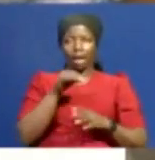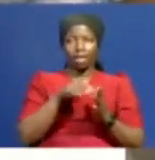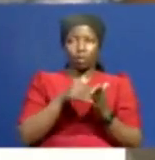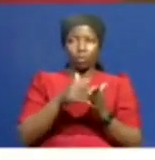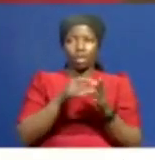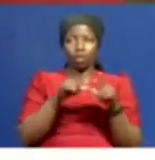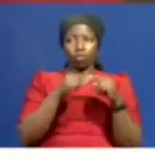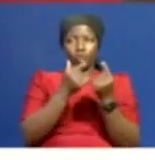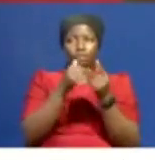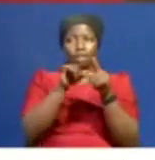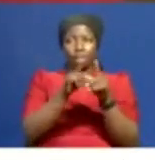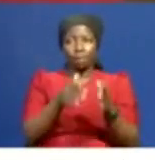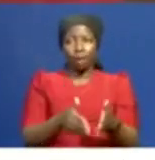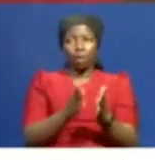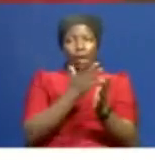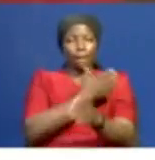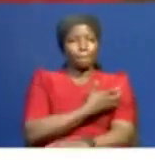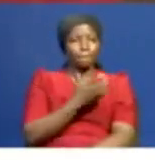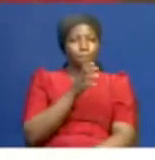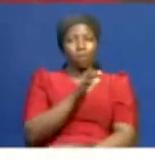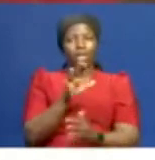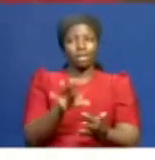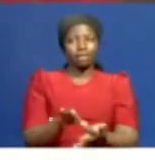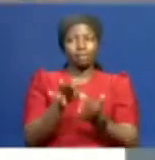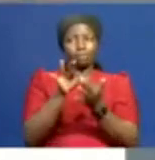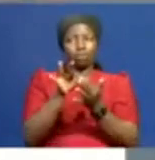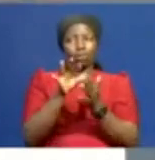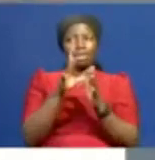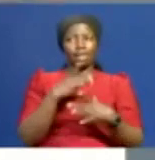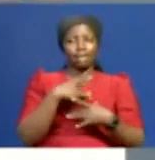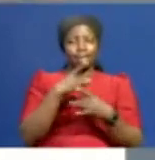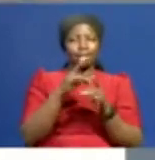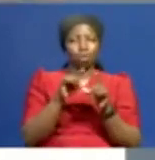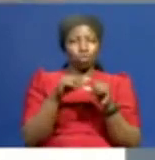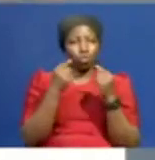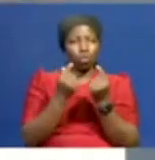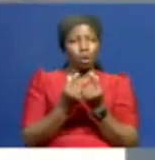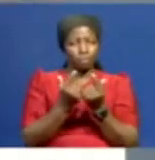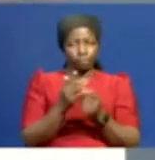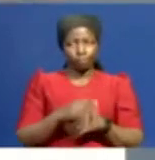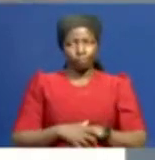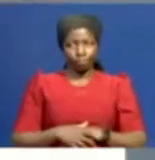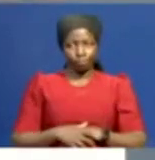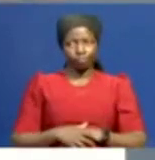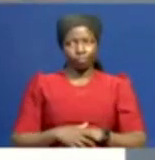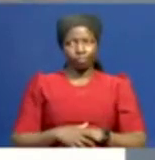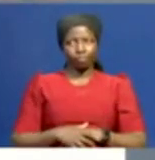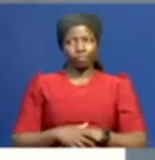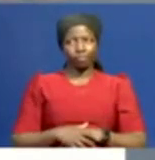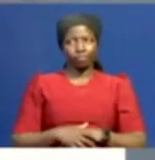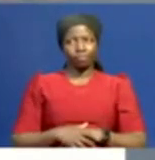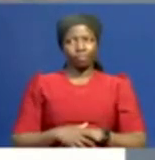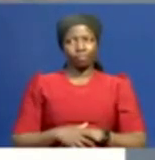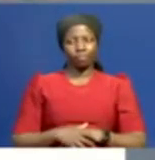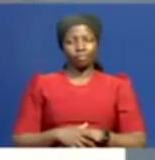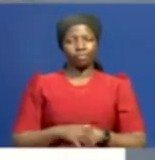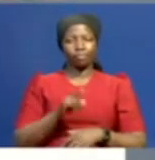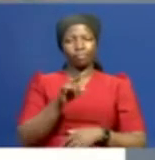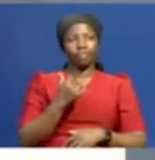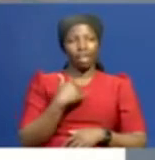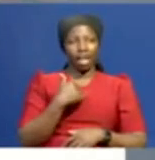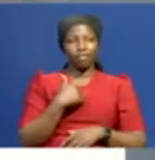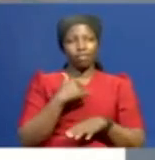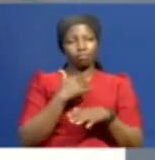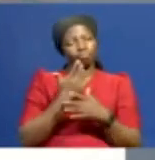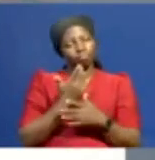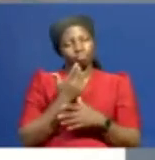as a way of empowering the special interest groups. Authentic market survey and allow a reasonable profit to allow